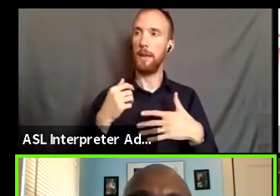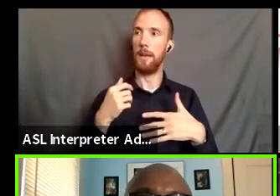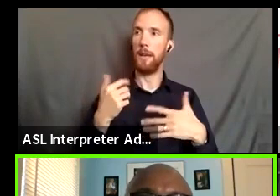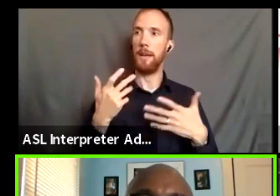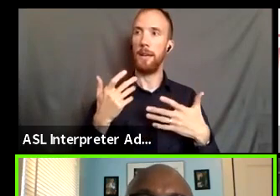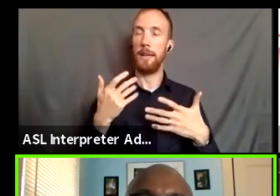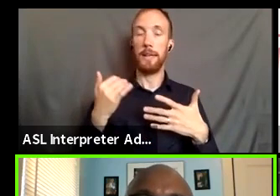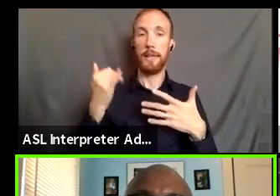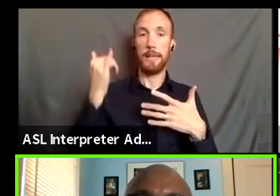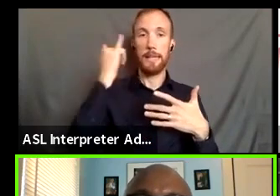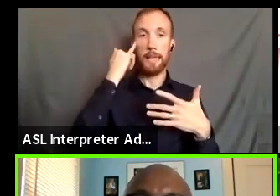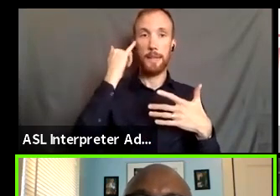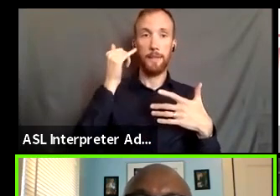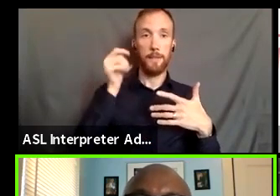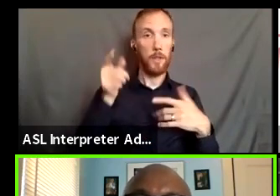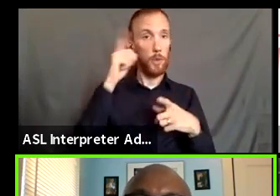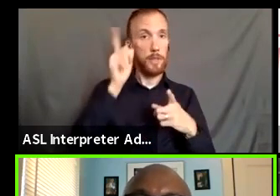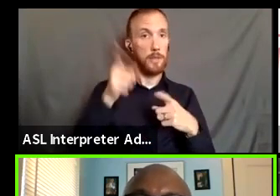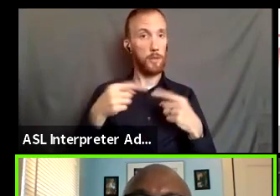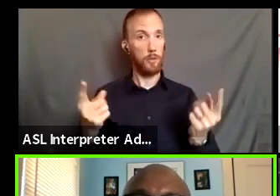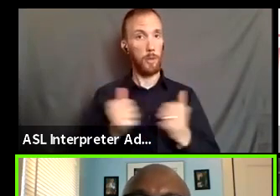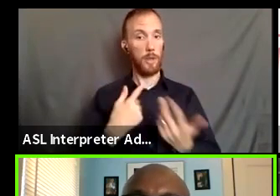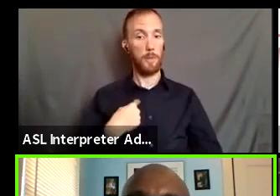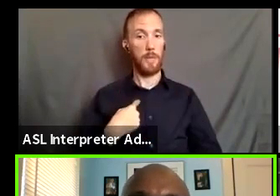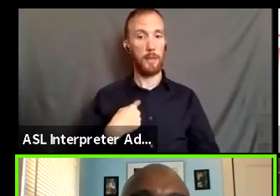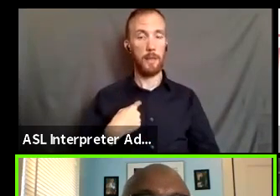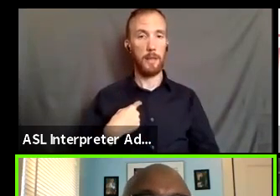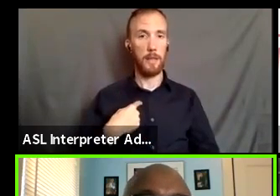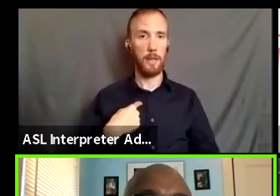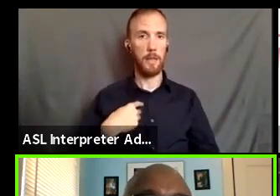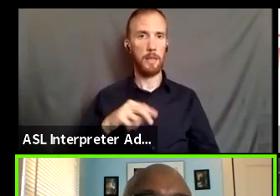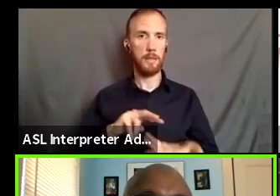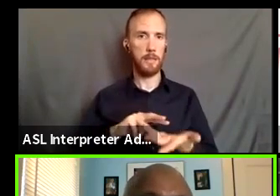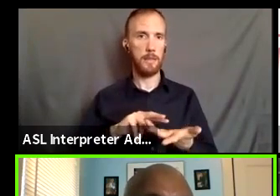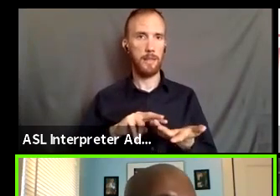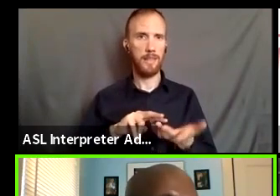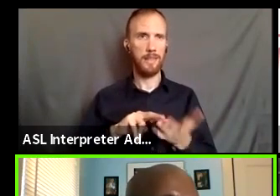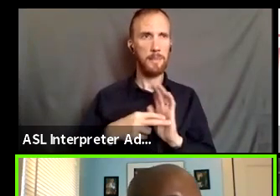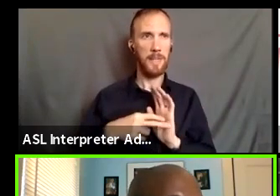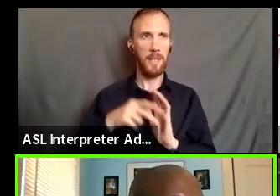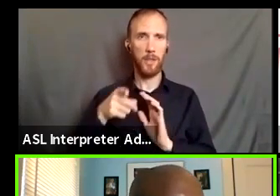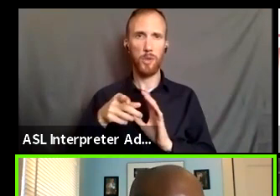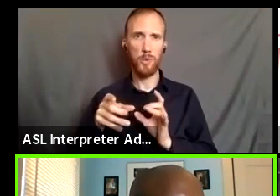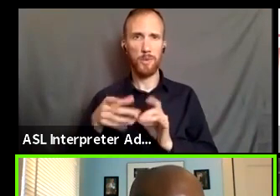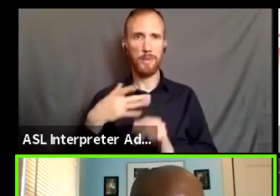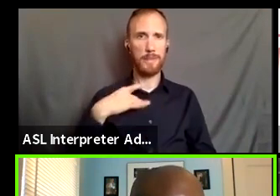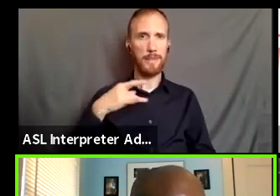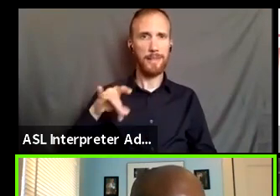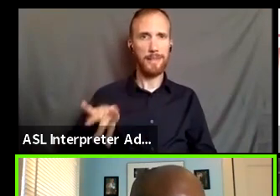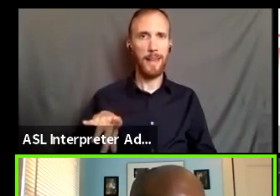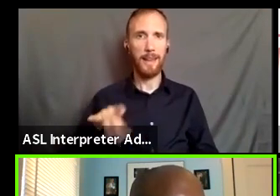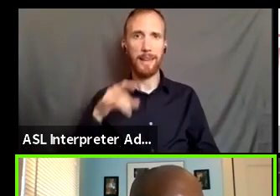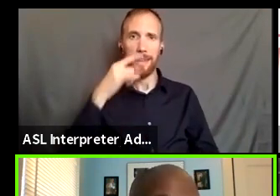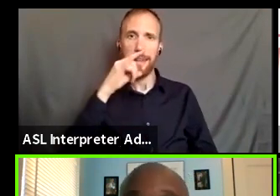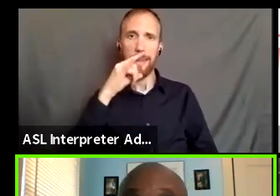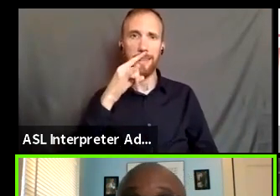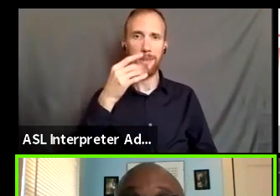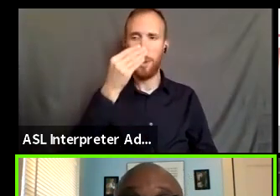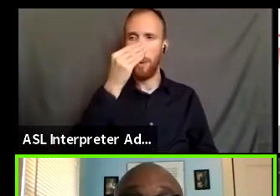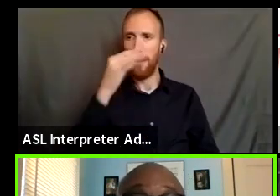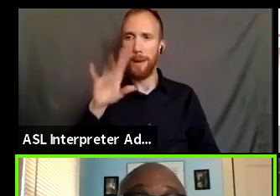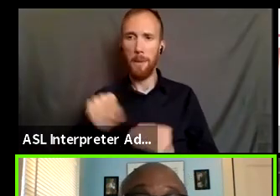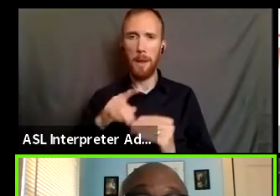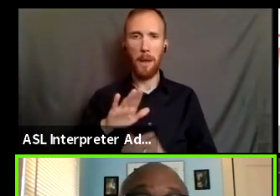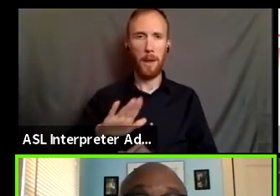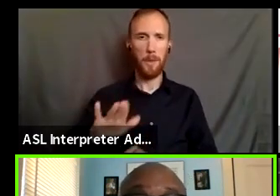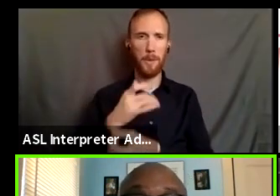if you don't agree with me somehow you you you don't like kids you know you're not concerned about kids safety and i'm human